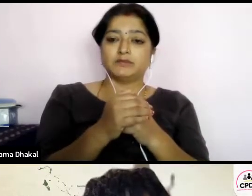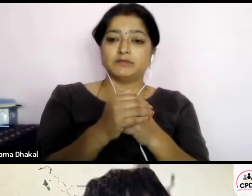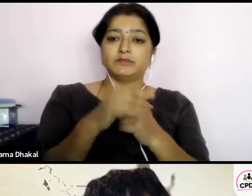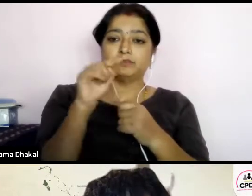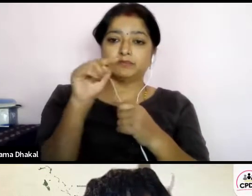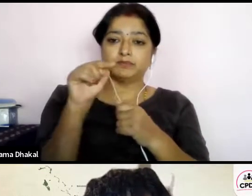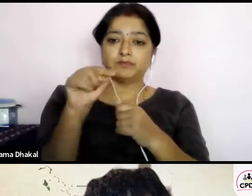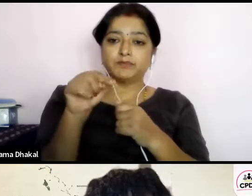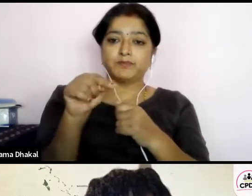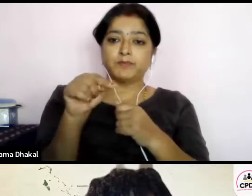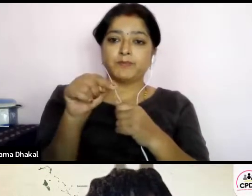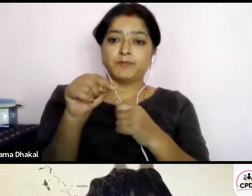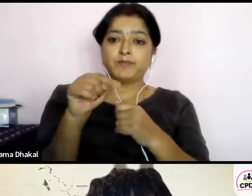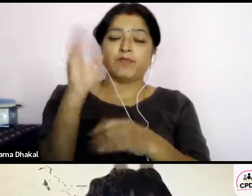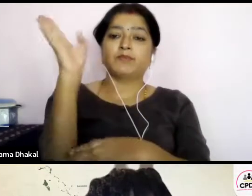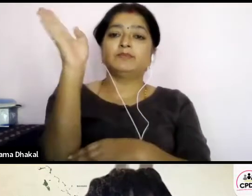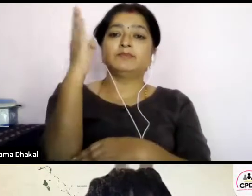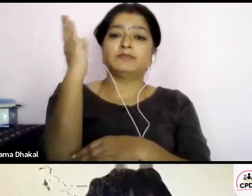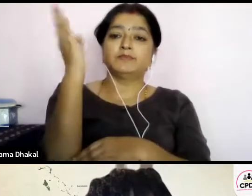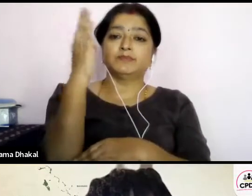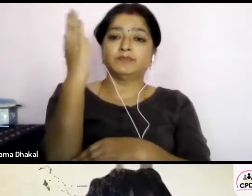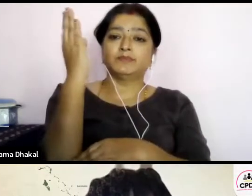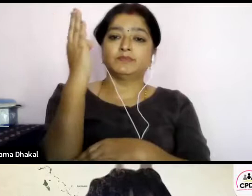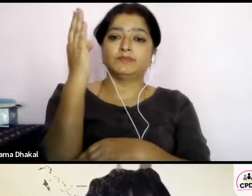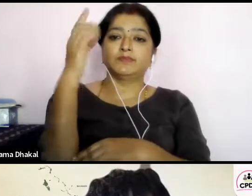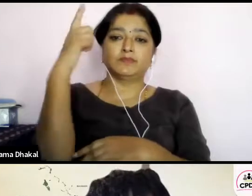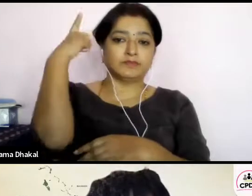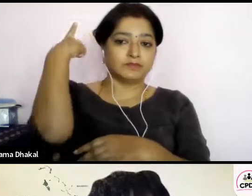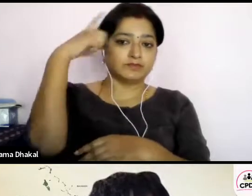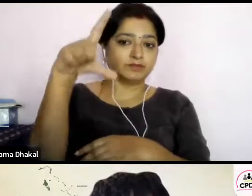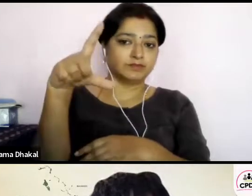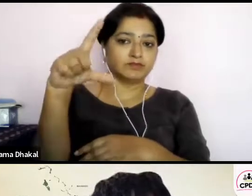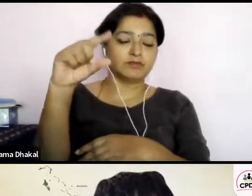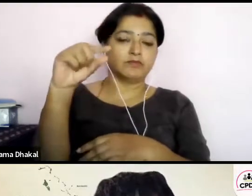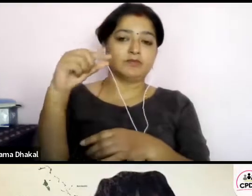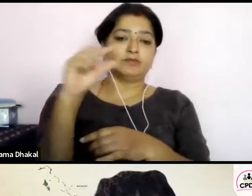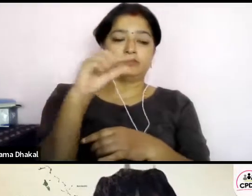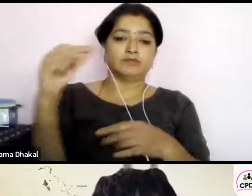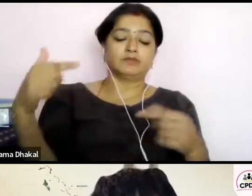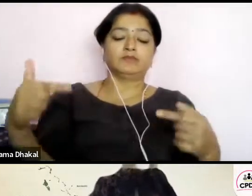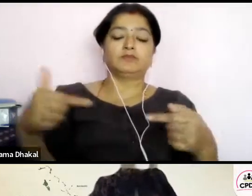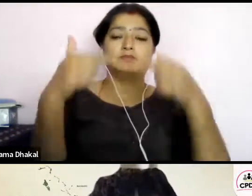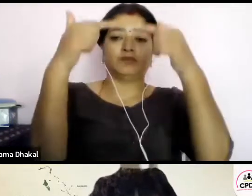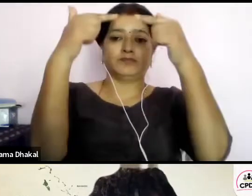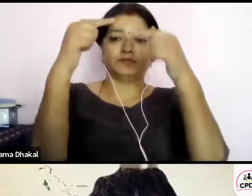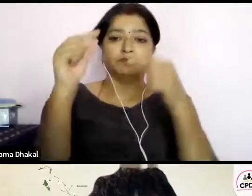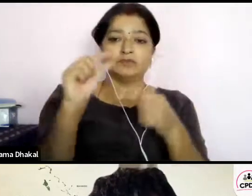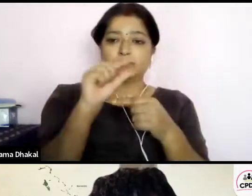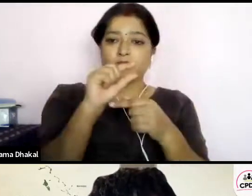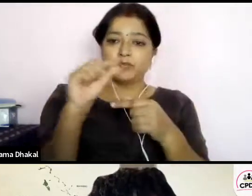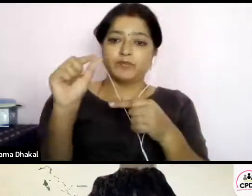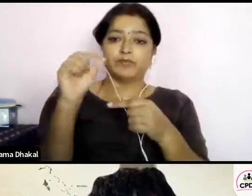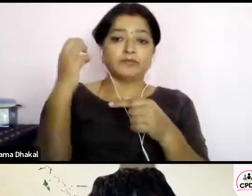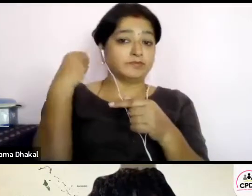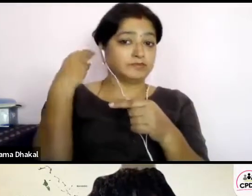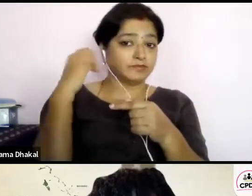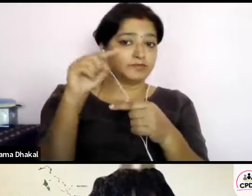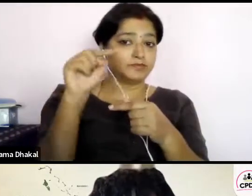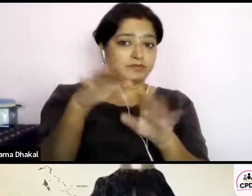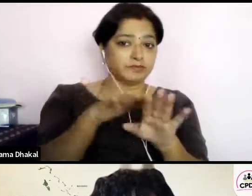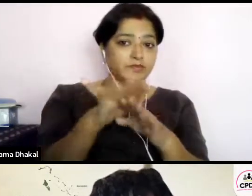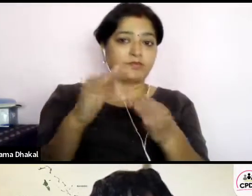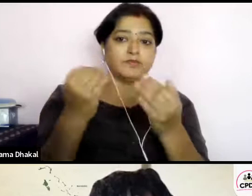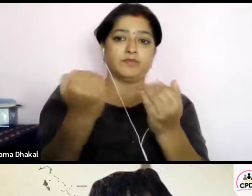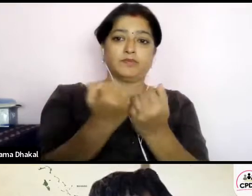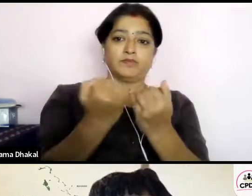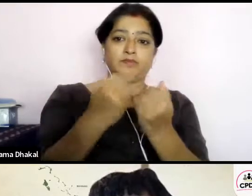different projects that you've been implementing to provide support as well as some of those challenges. So now I want to look a little bit more of solutions and kind of, you